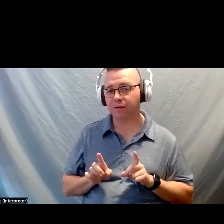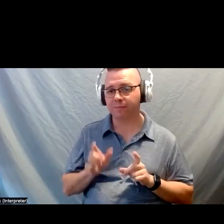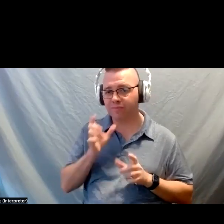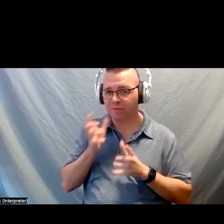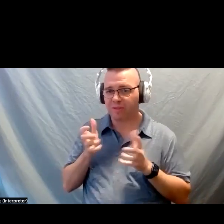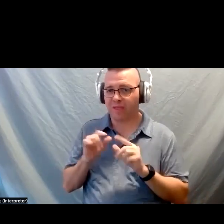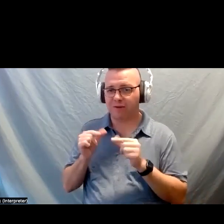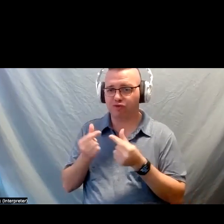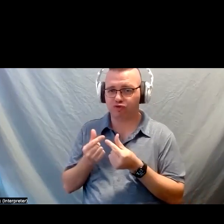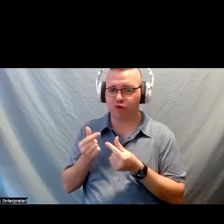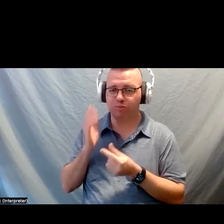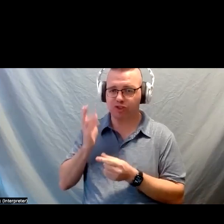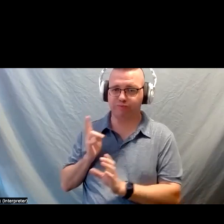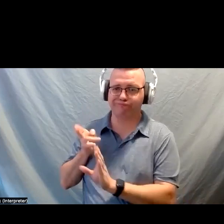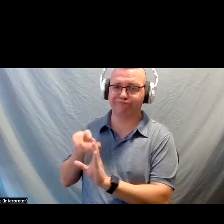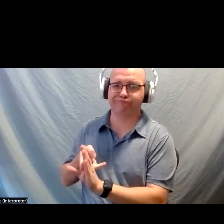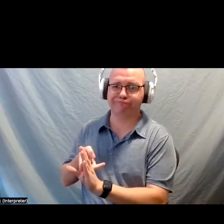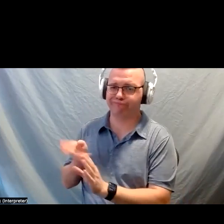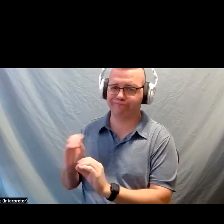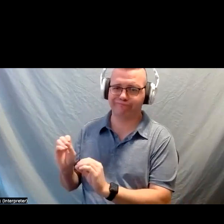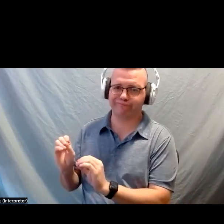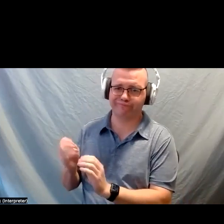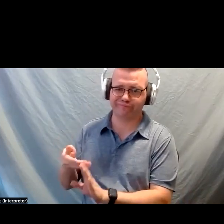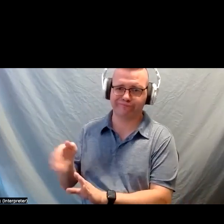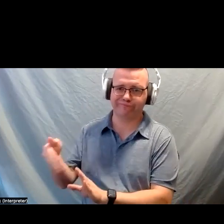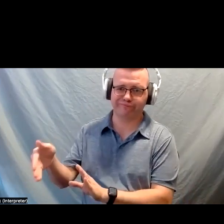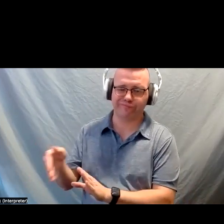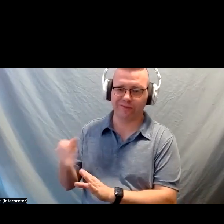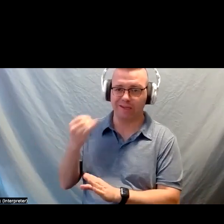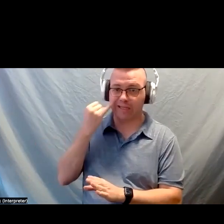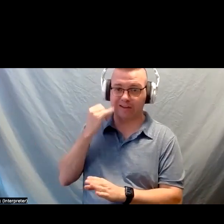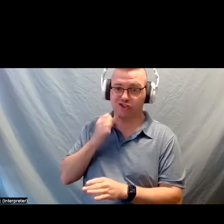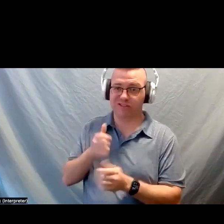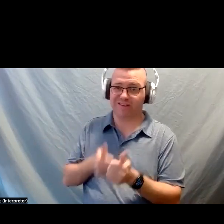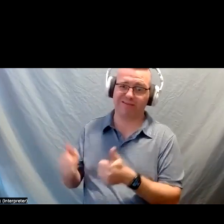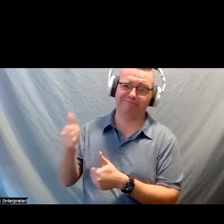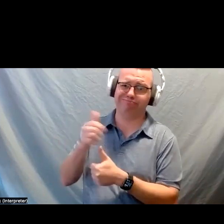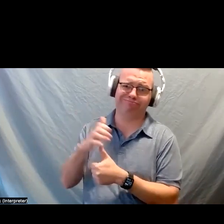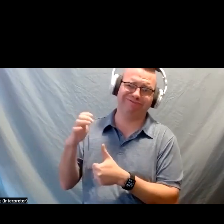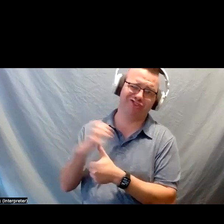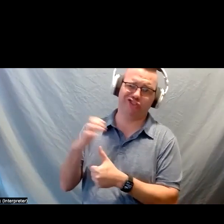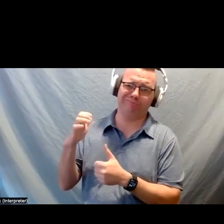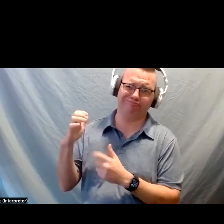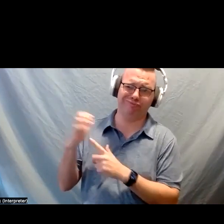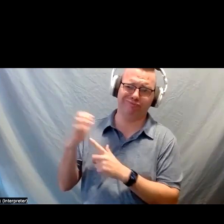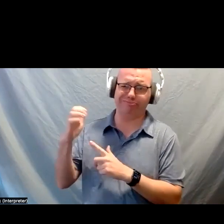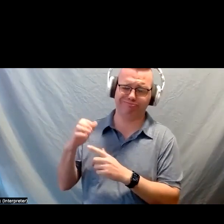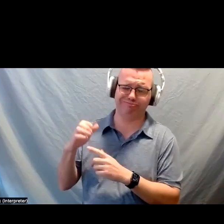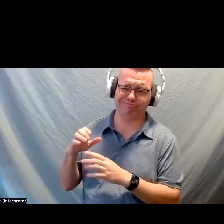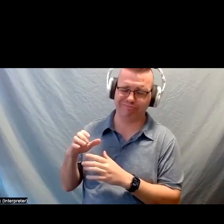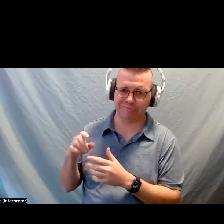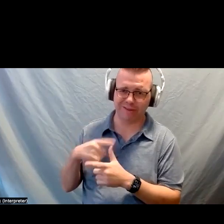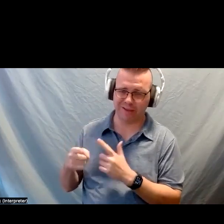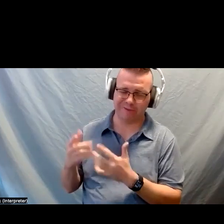many groups in which she participated in which she wasn't the dominant force. And I think a lot of